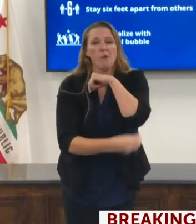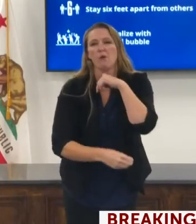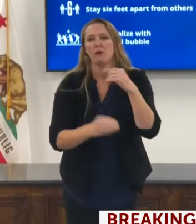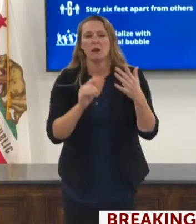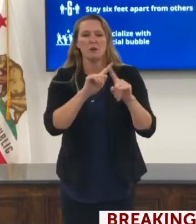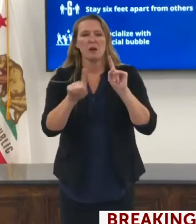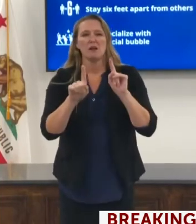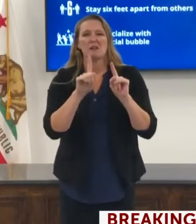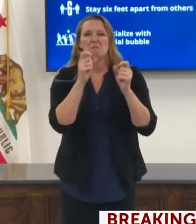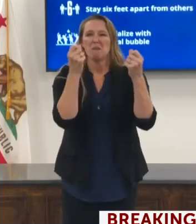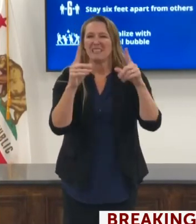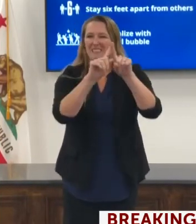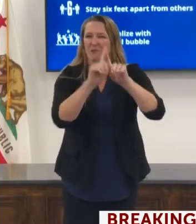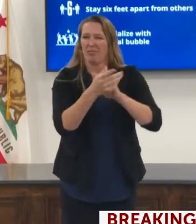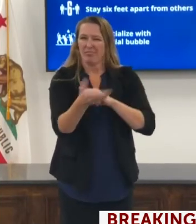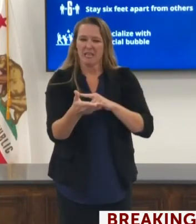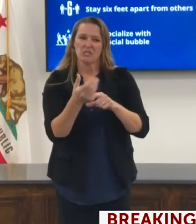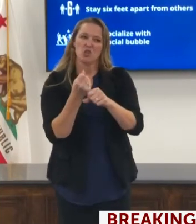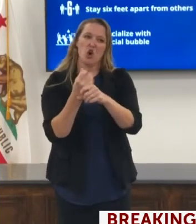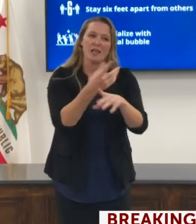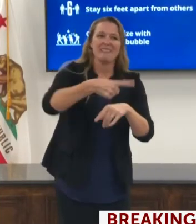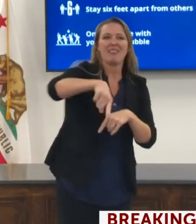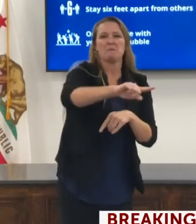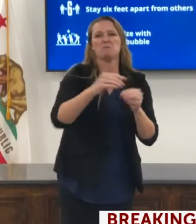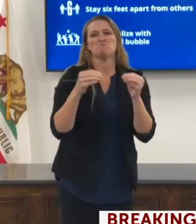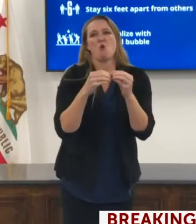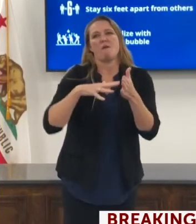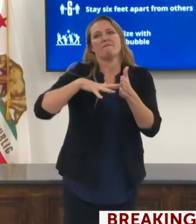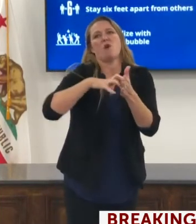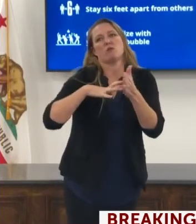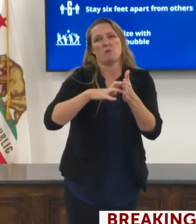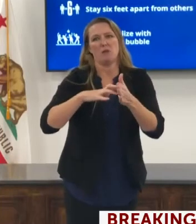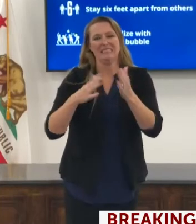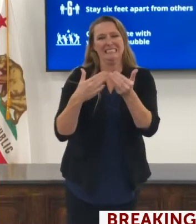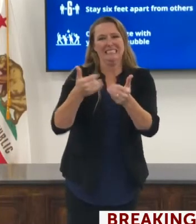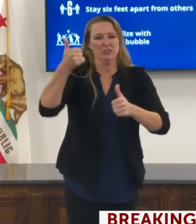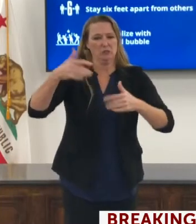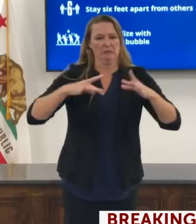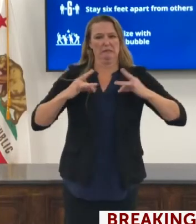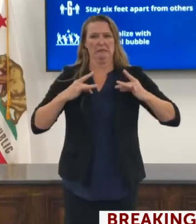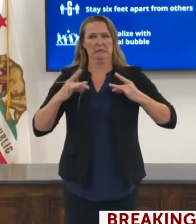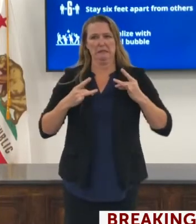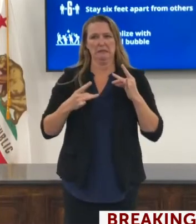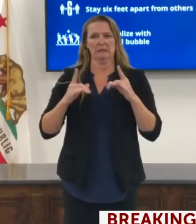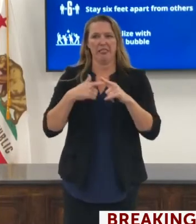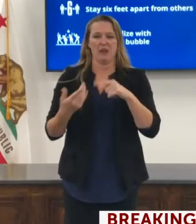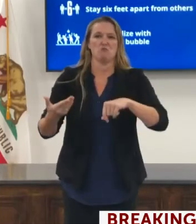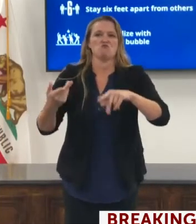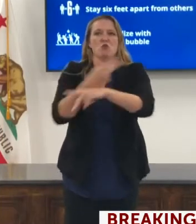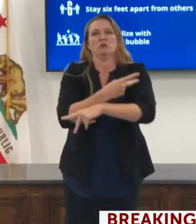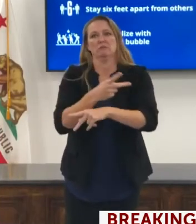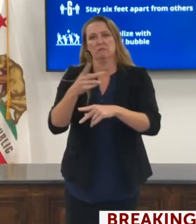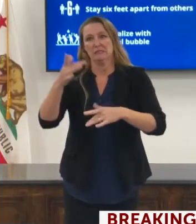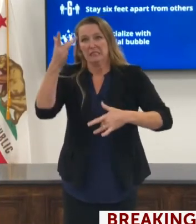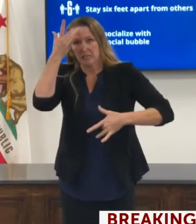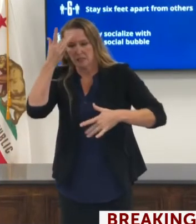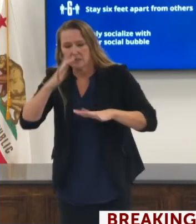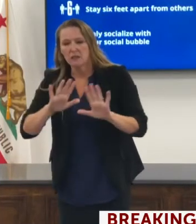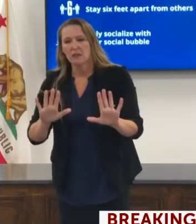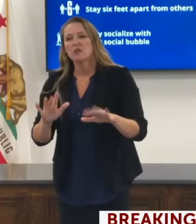spectrum. The lowest quartile of each of those ranked census